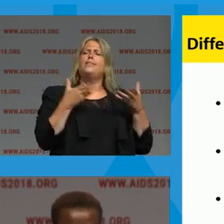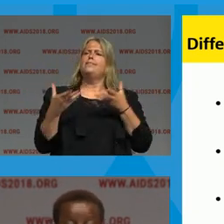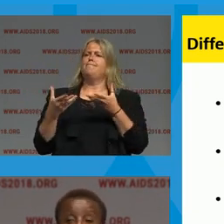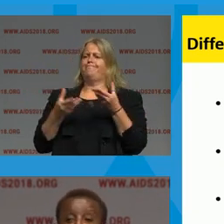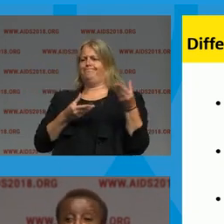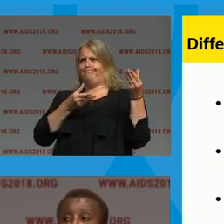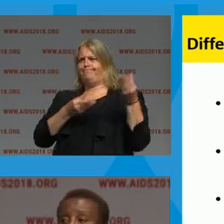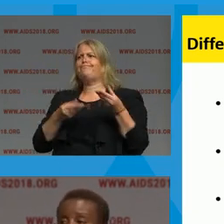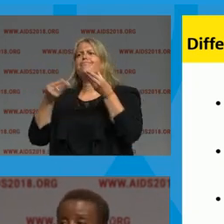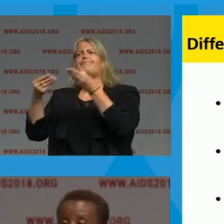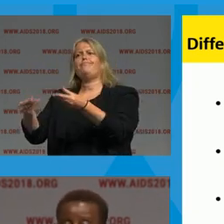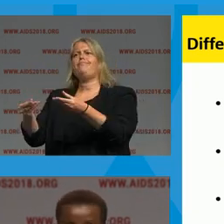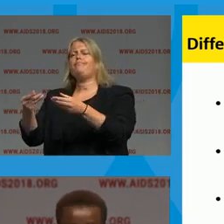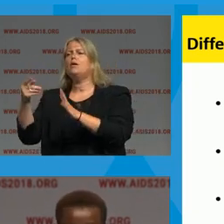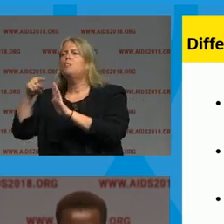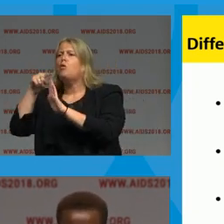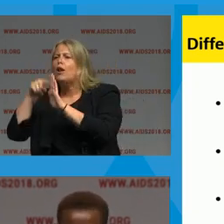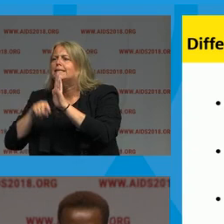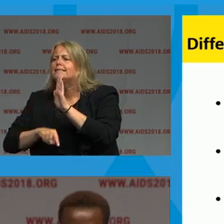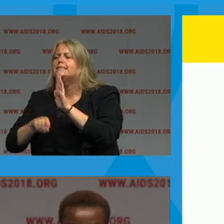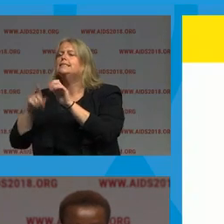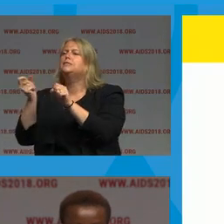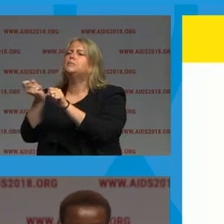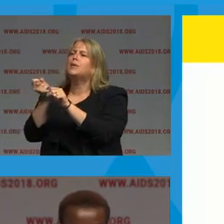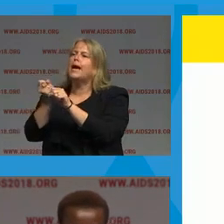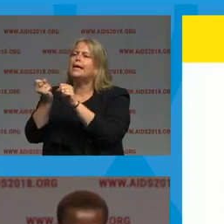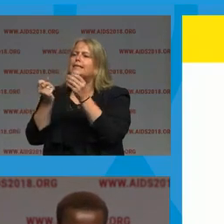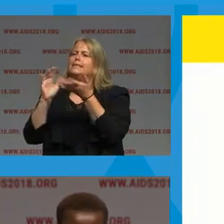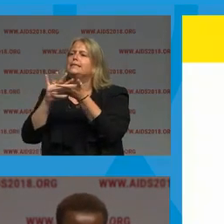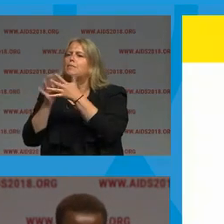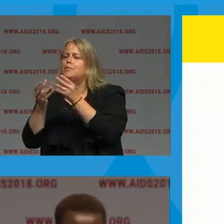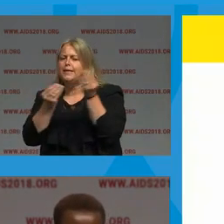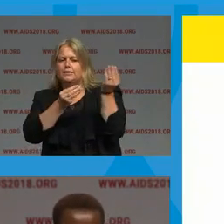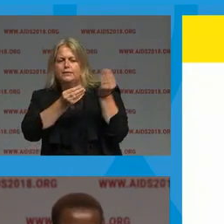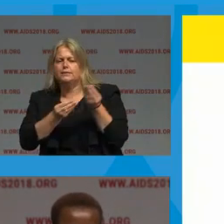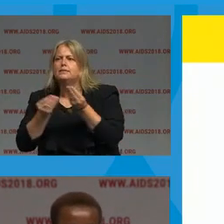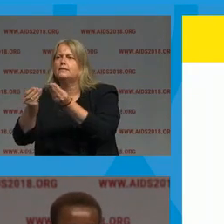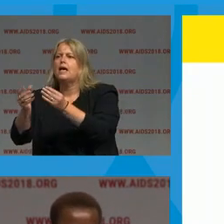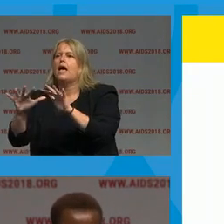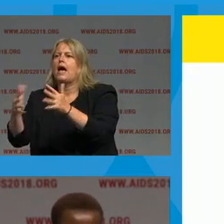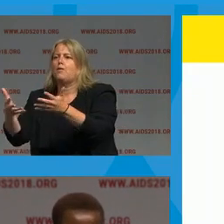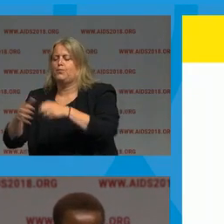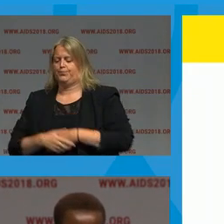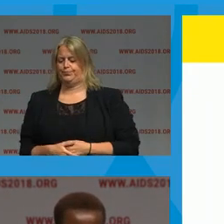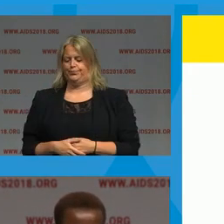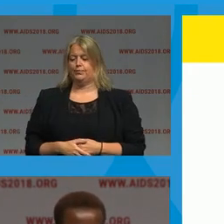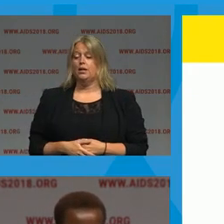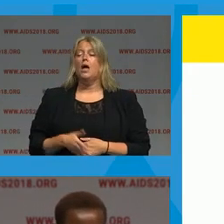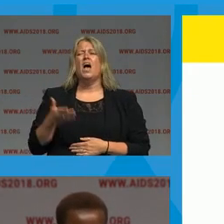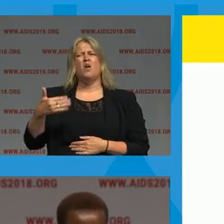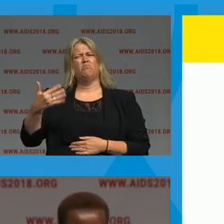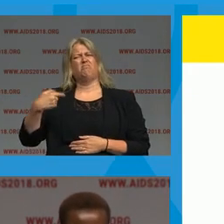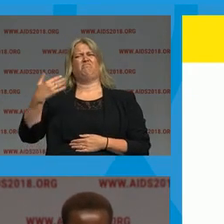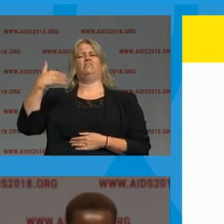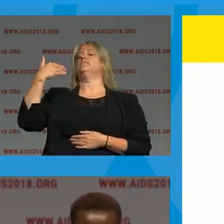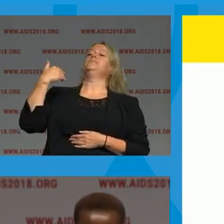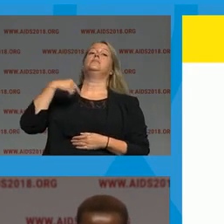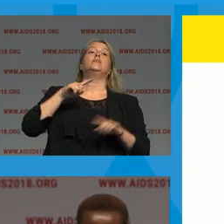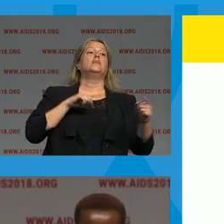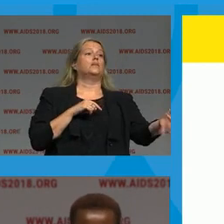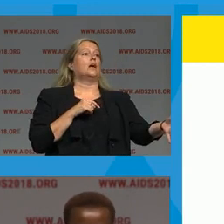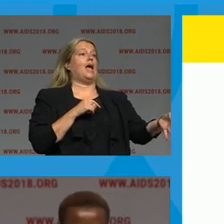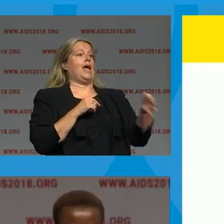down into policy and practice and implementation. Let me go back a little bit. When I was asked to talk